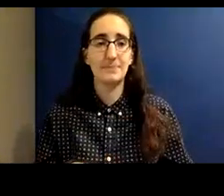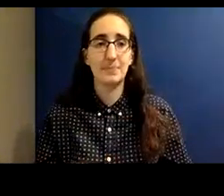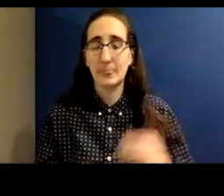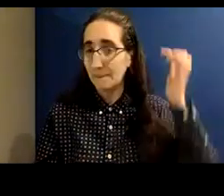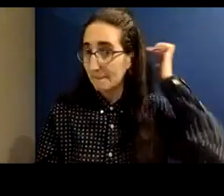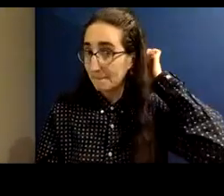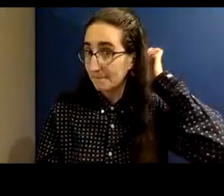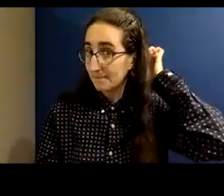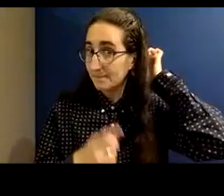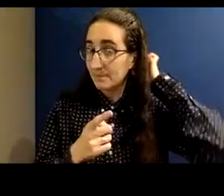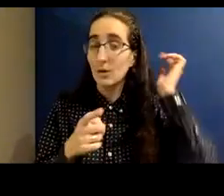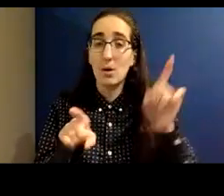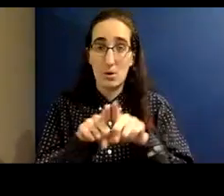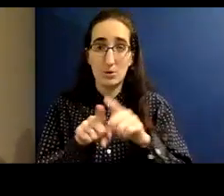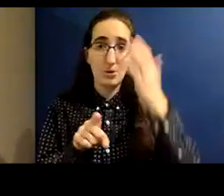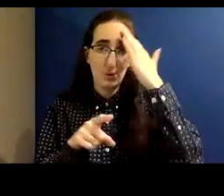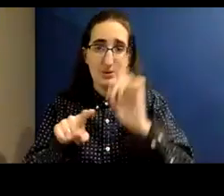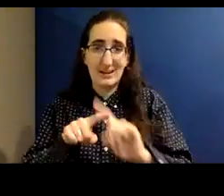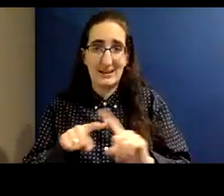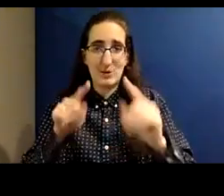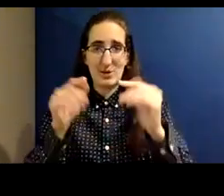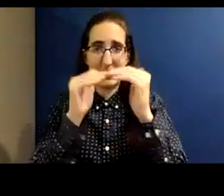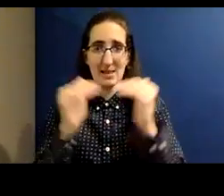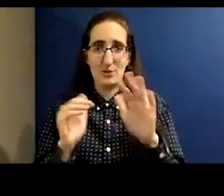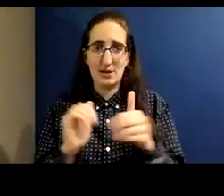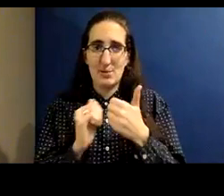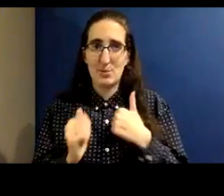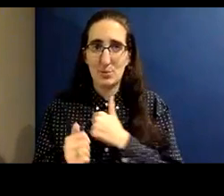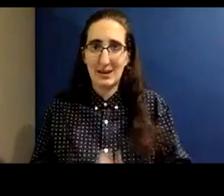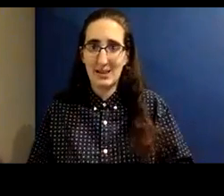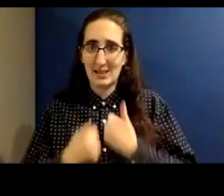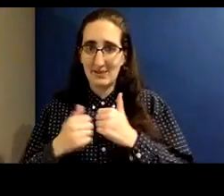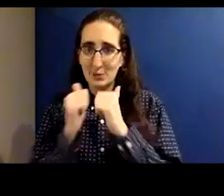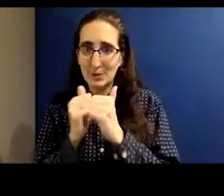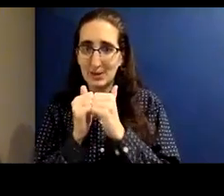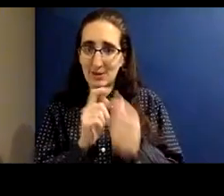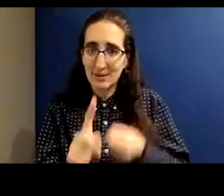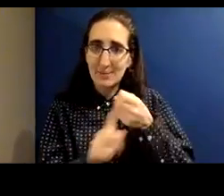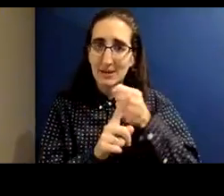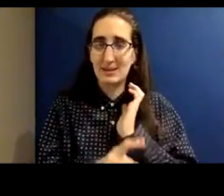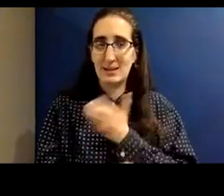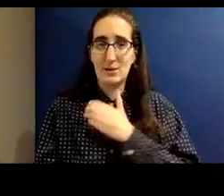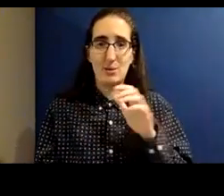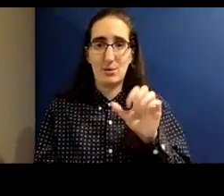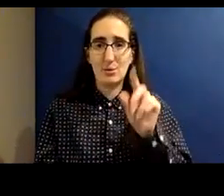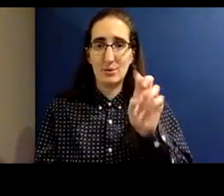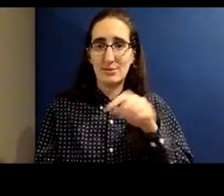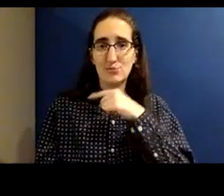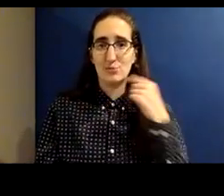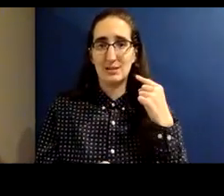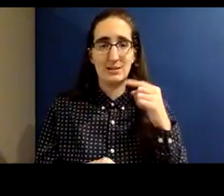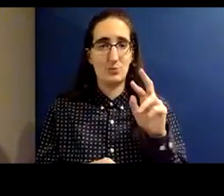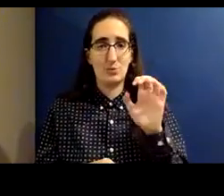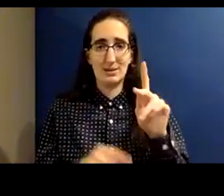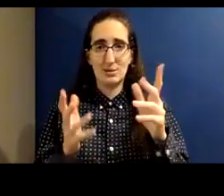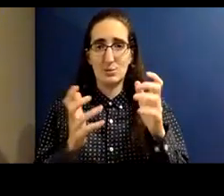All right, we also know that the different levels of how we live together impacts our suicide risk. So we want to address the